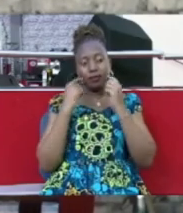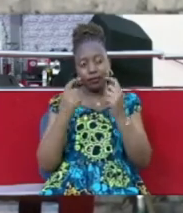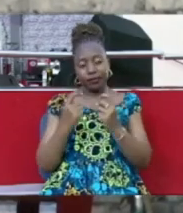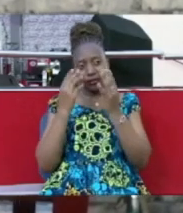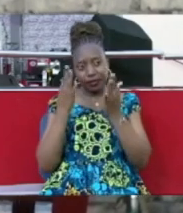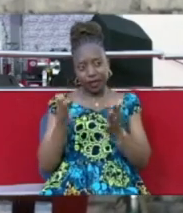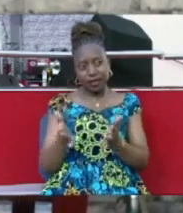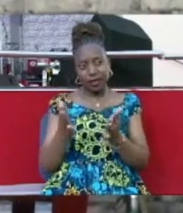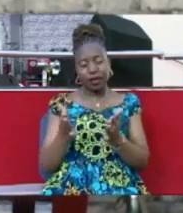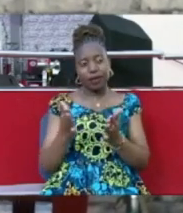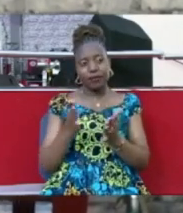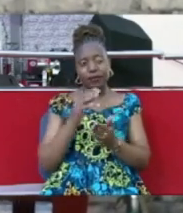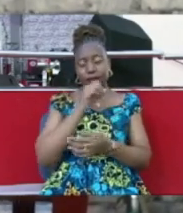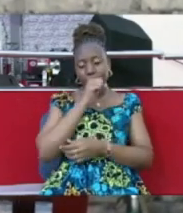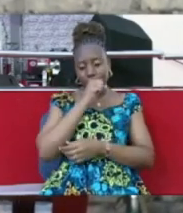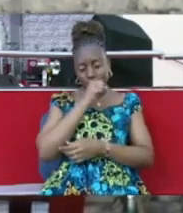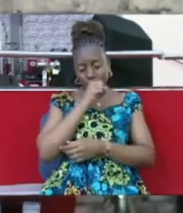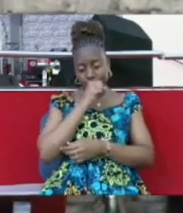And when we are